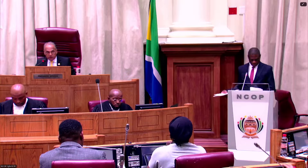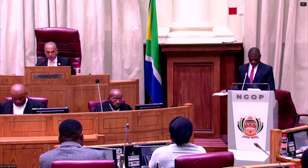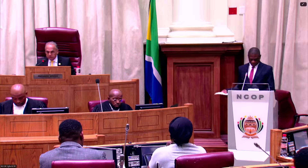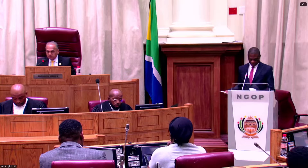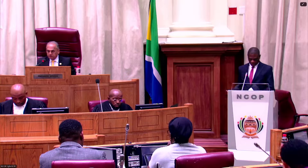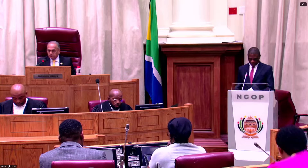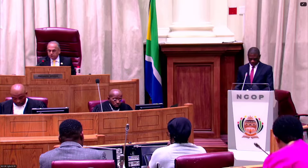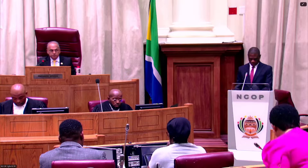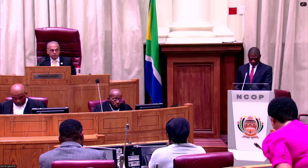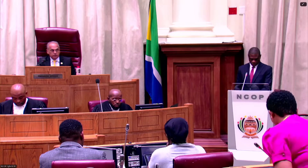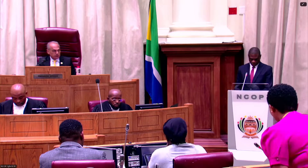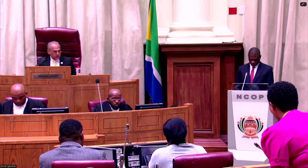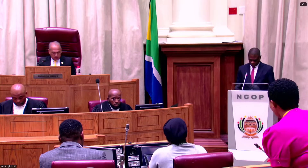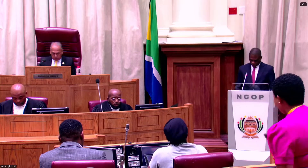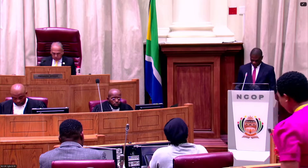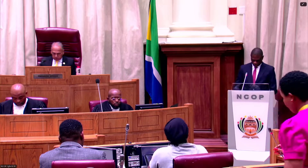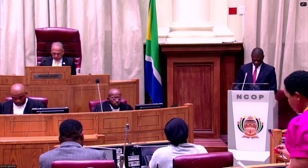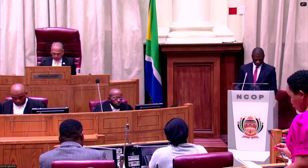Molokome.